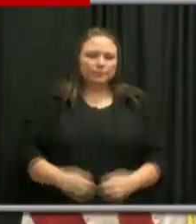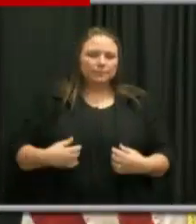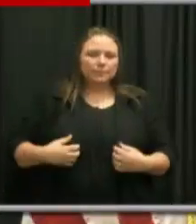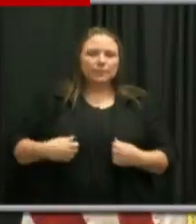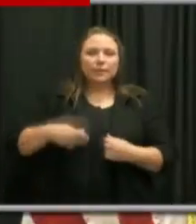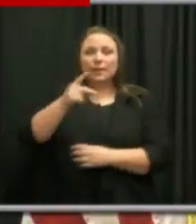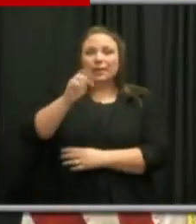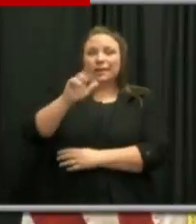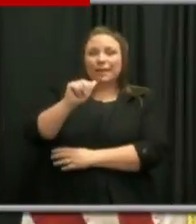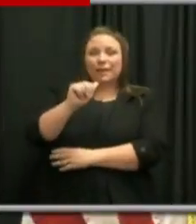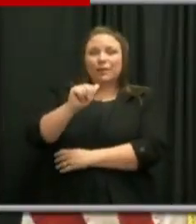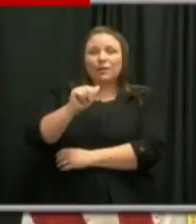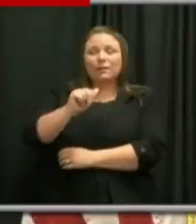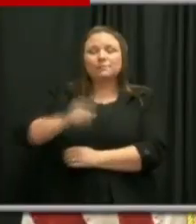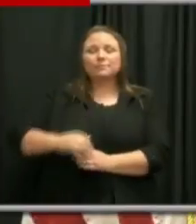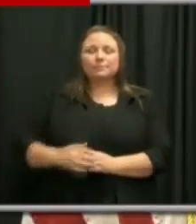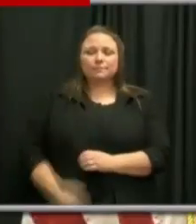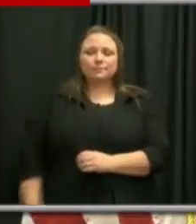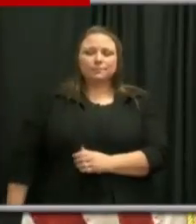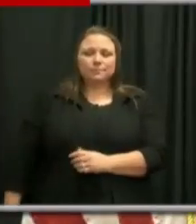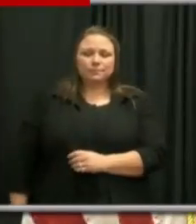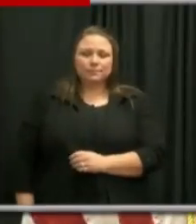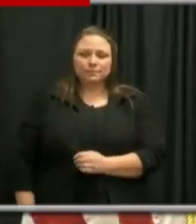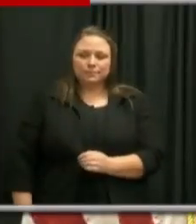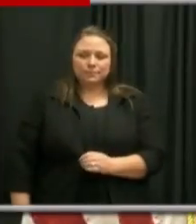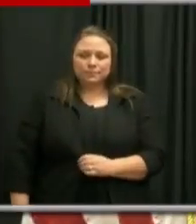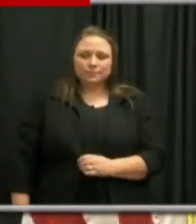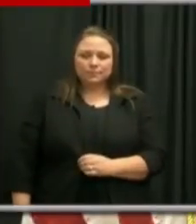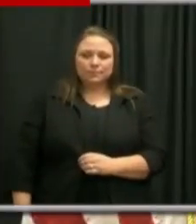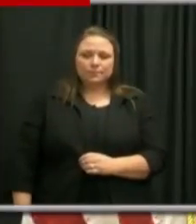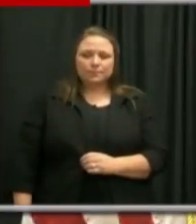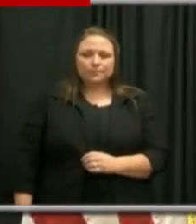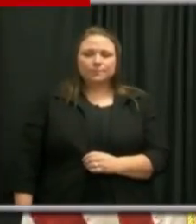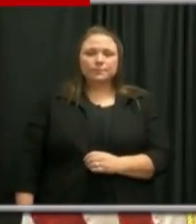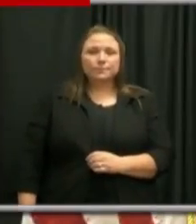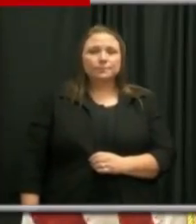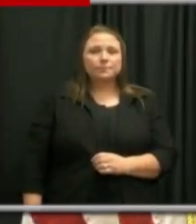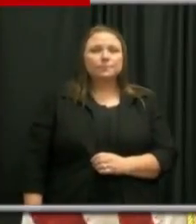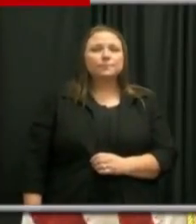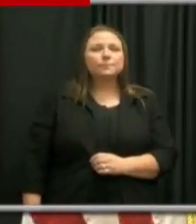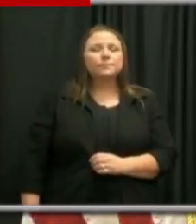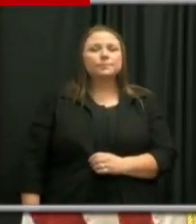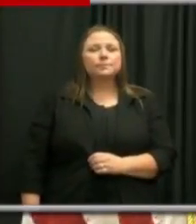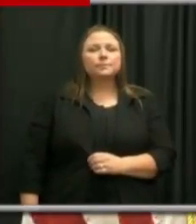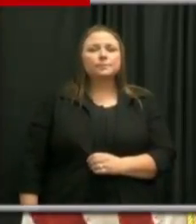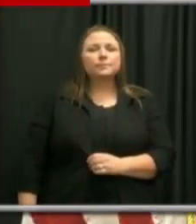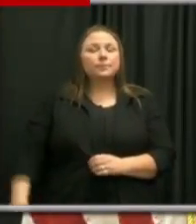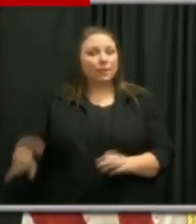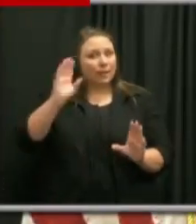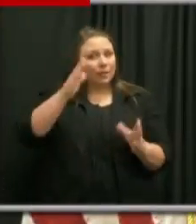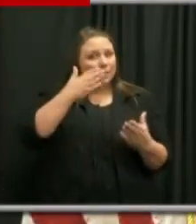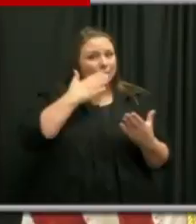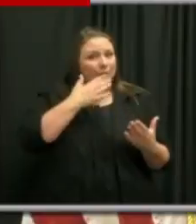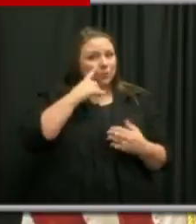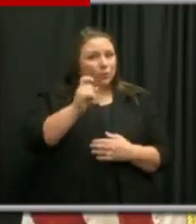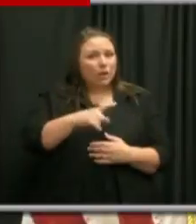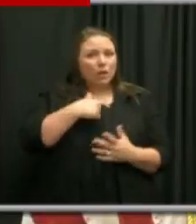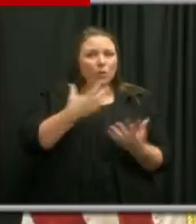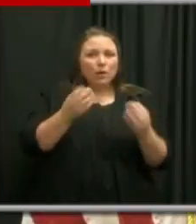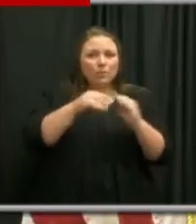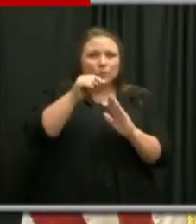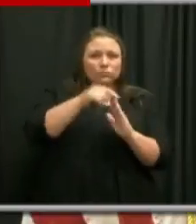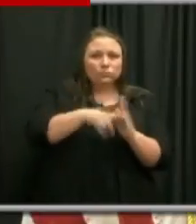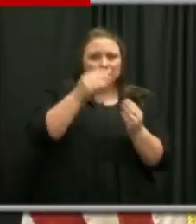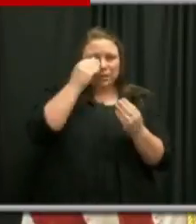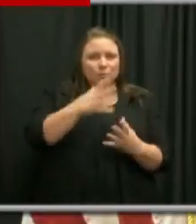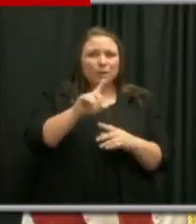Kara Hartnett at the Nashville Post. Hi, thanks for taking questions. I am looking for more information on the